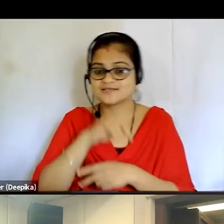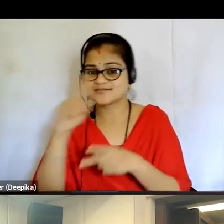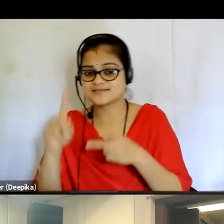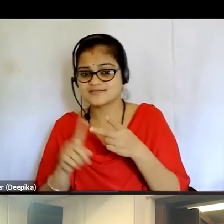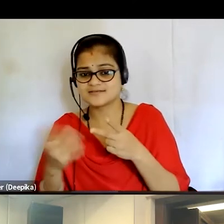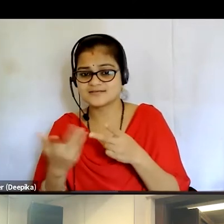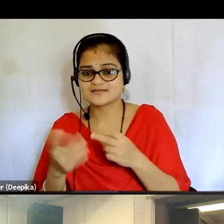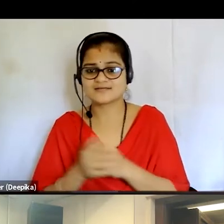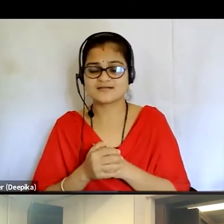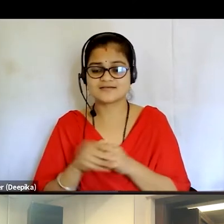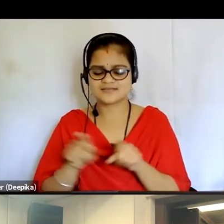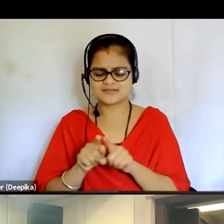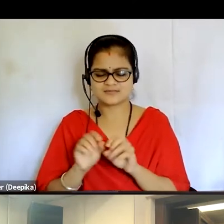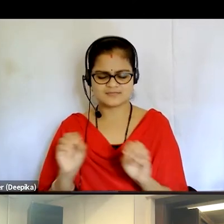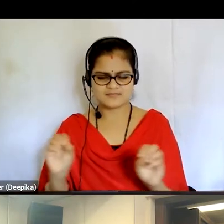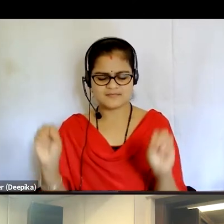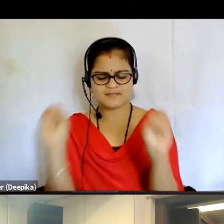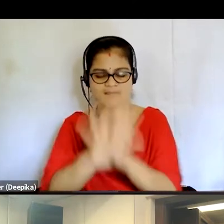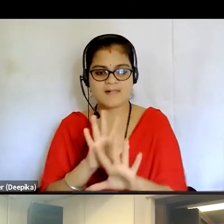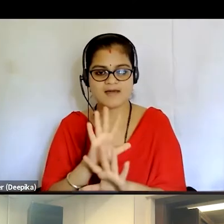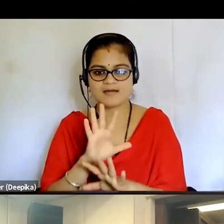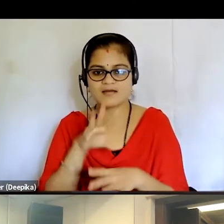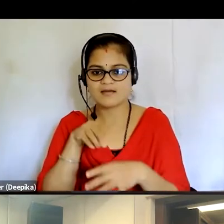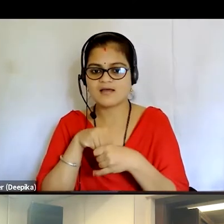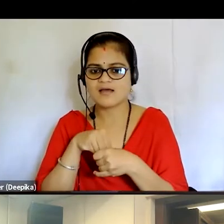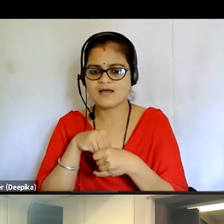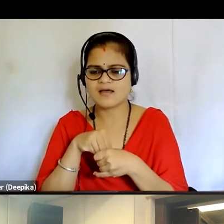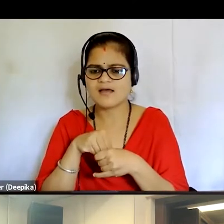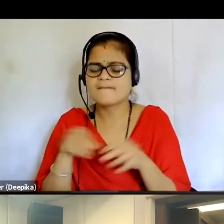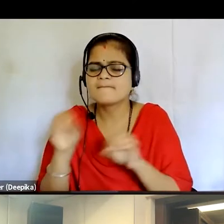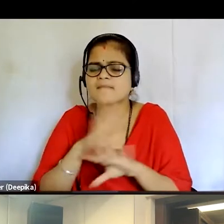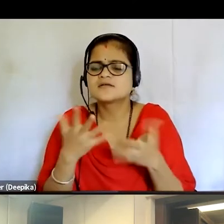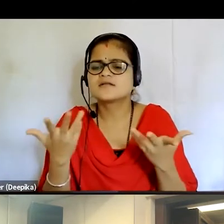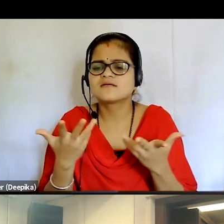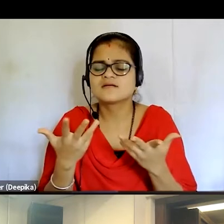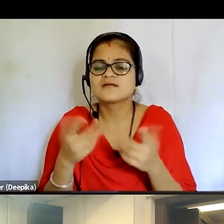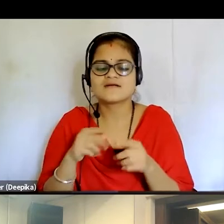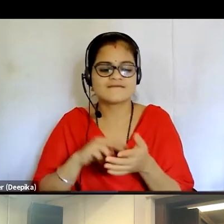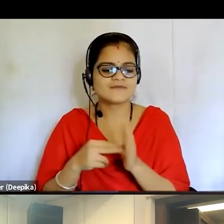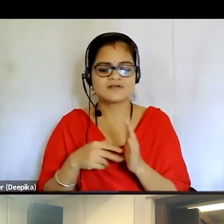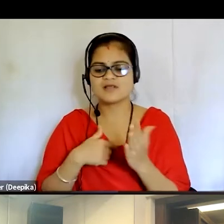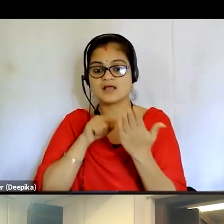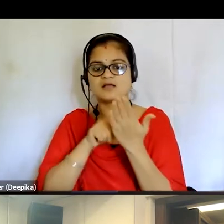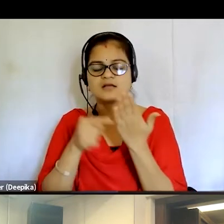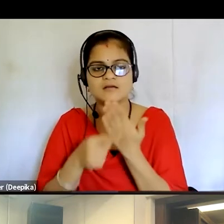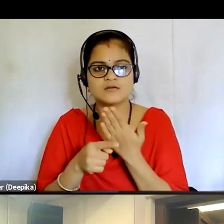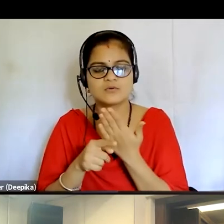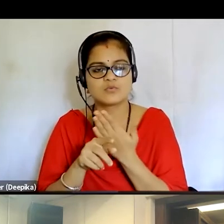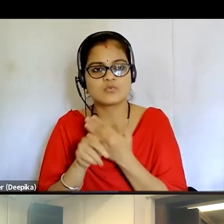of magician, a certain sense of magic, magic in the sense of transformation. Wow, you